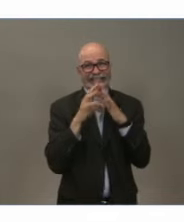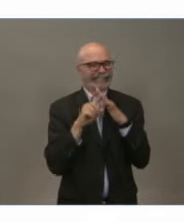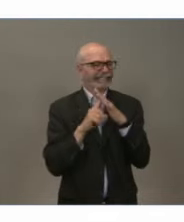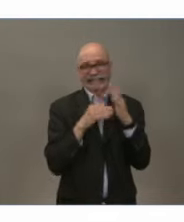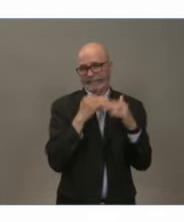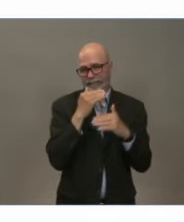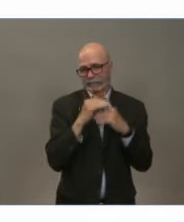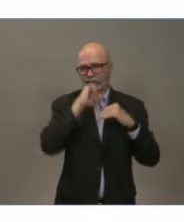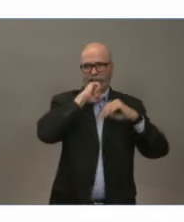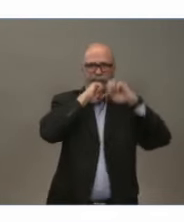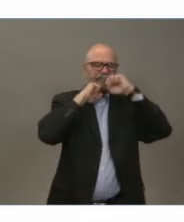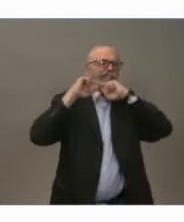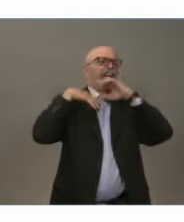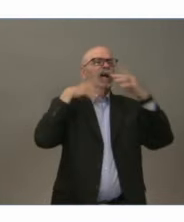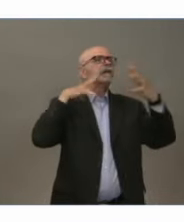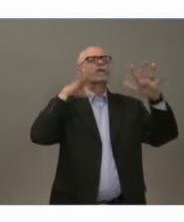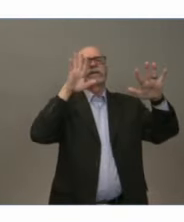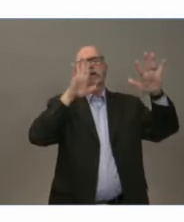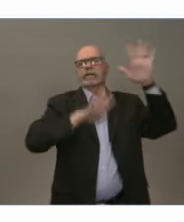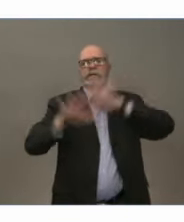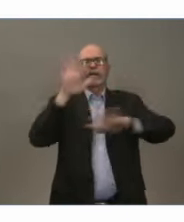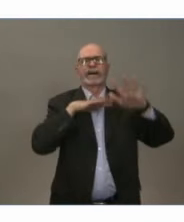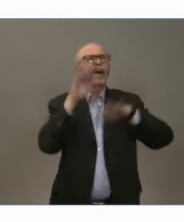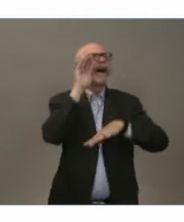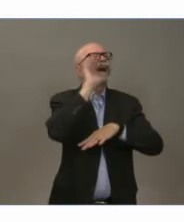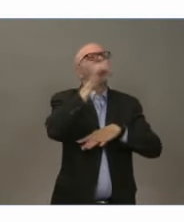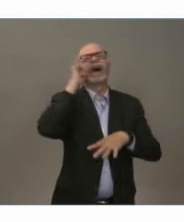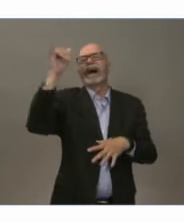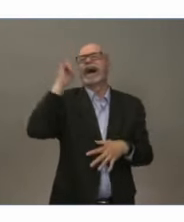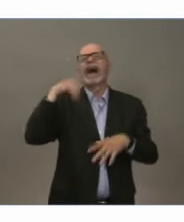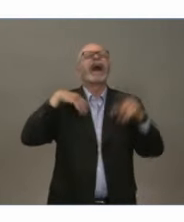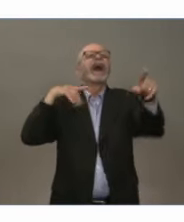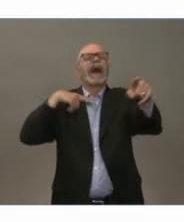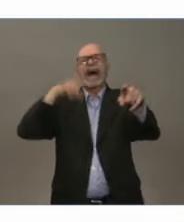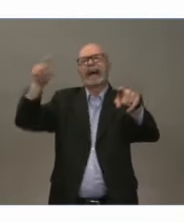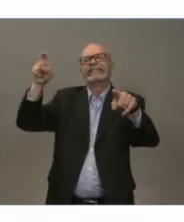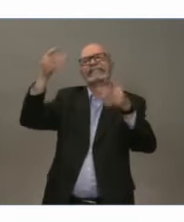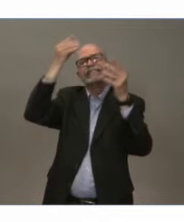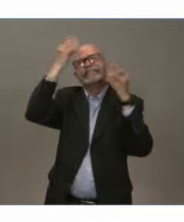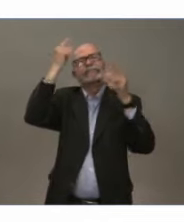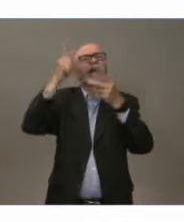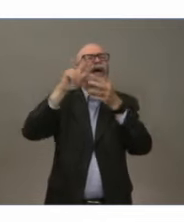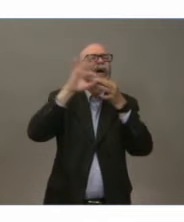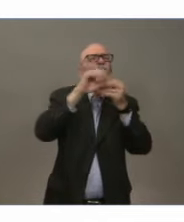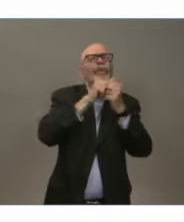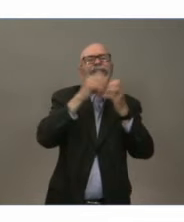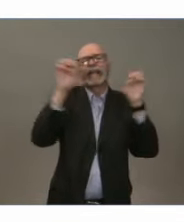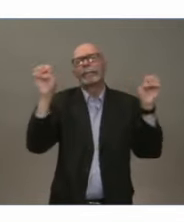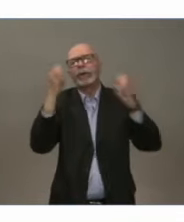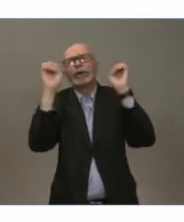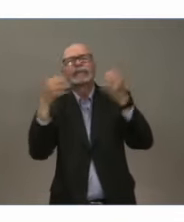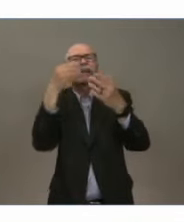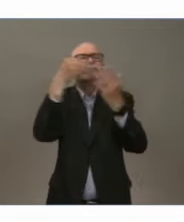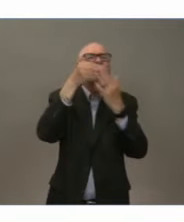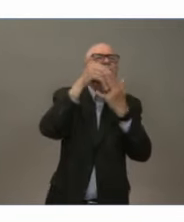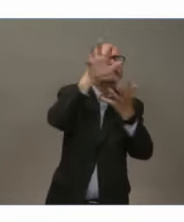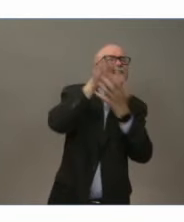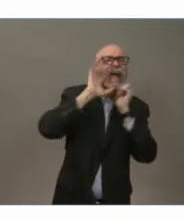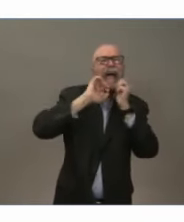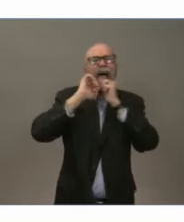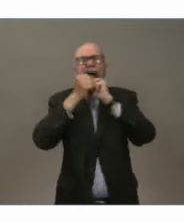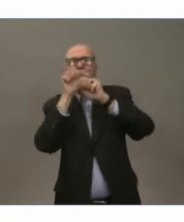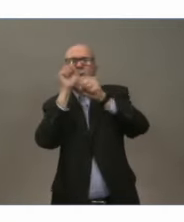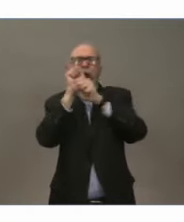were calling in for the emergency worker fund were on the phone for hours at a time. That's been dealt with. We're moving along